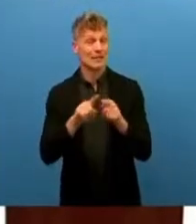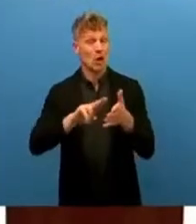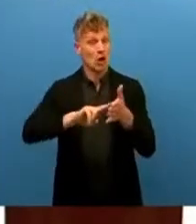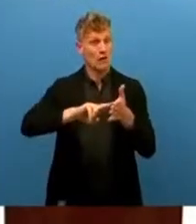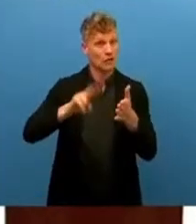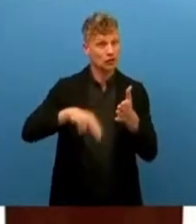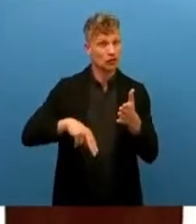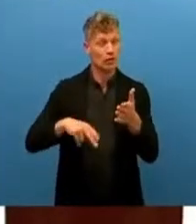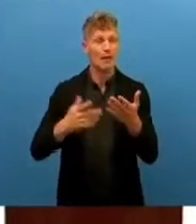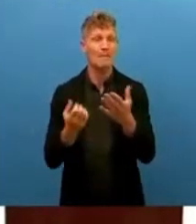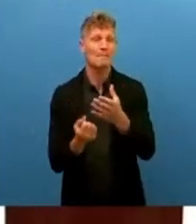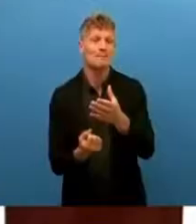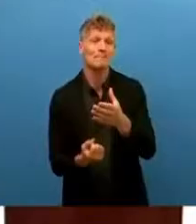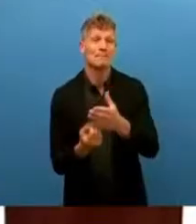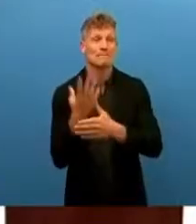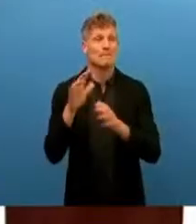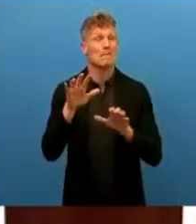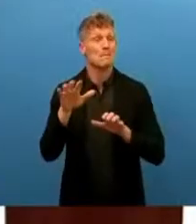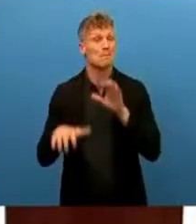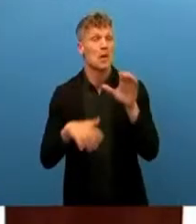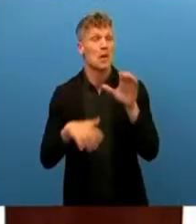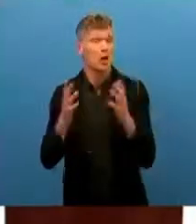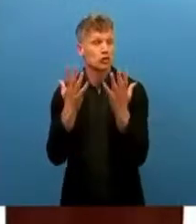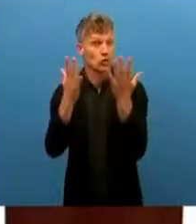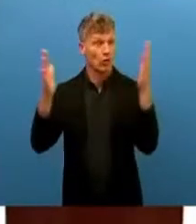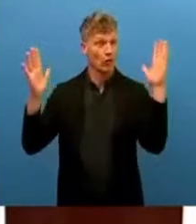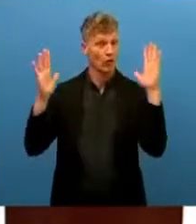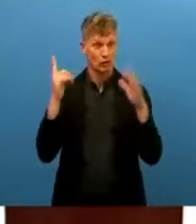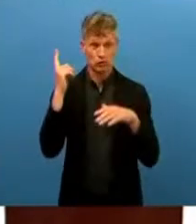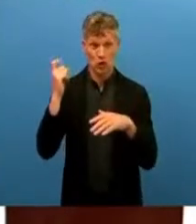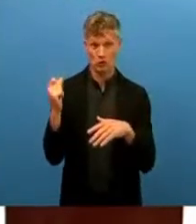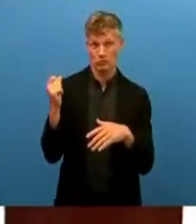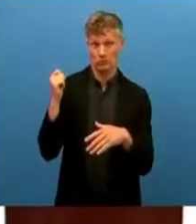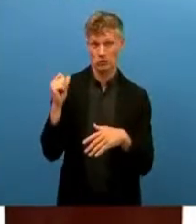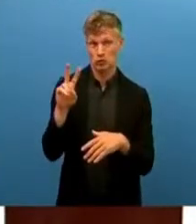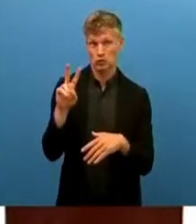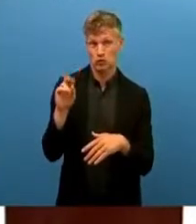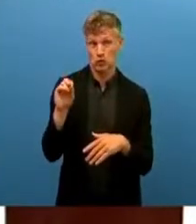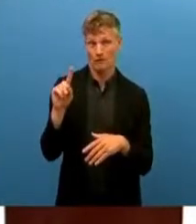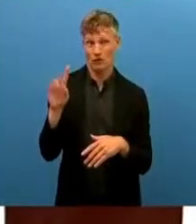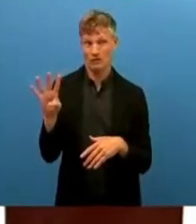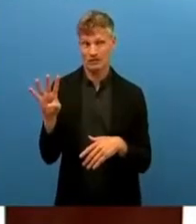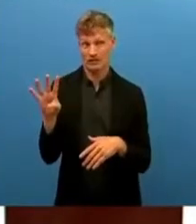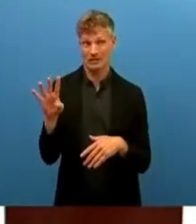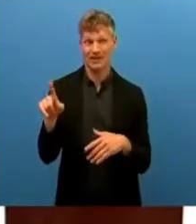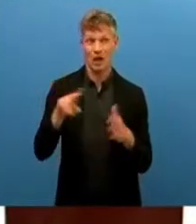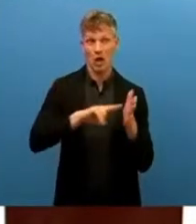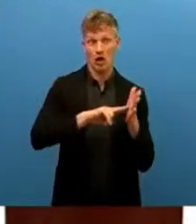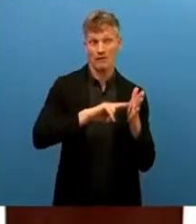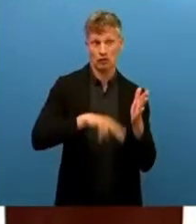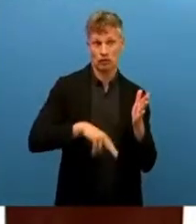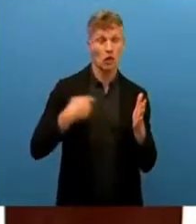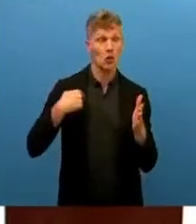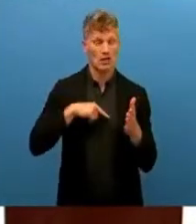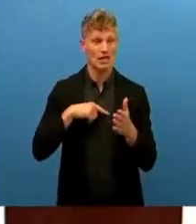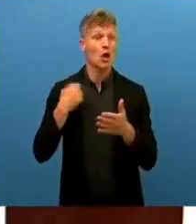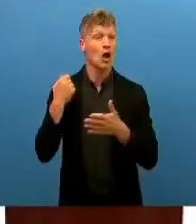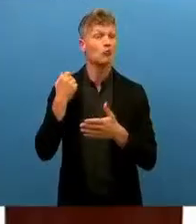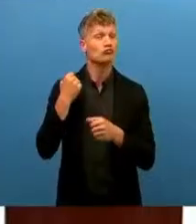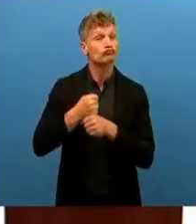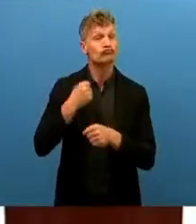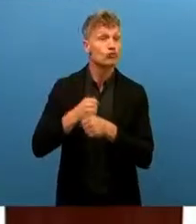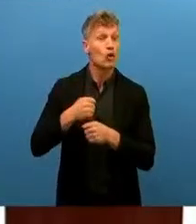since 2014. Despite its long-standing work, it has been silenced due to procedural and